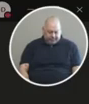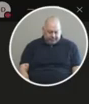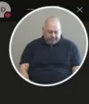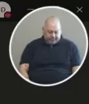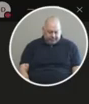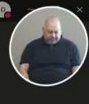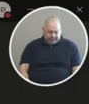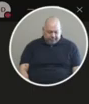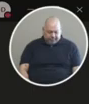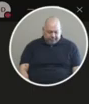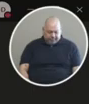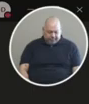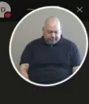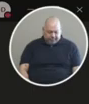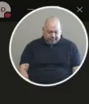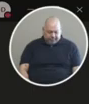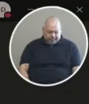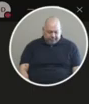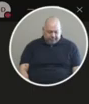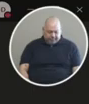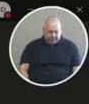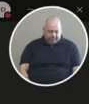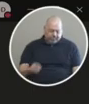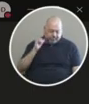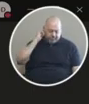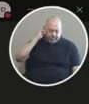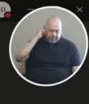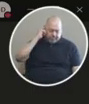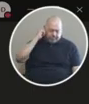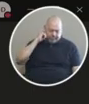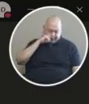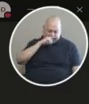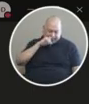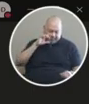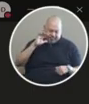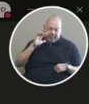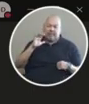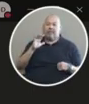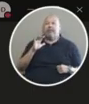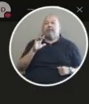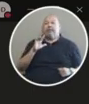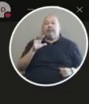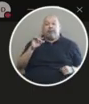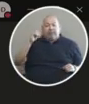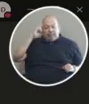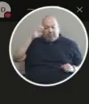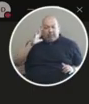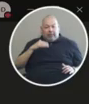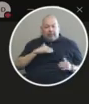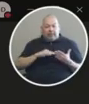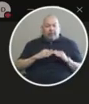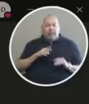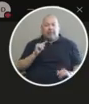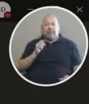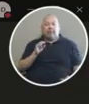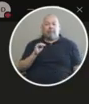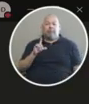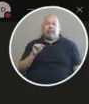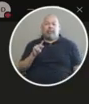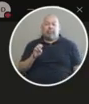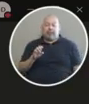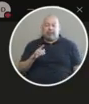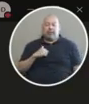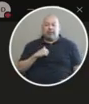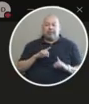Can you hear me? Yes, sir. Okay, hi. Mayor Margot, members of City Council, my name is Tom Lane. I'm a resident